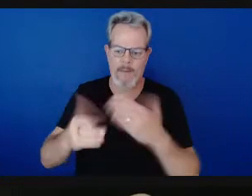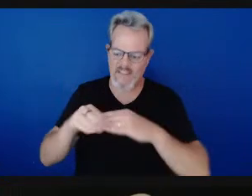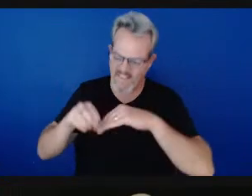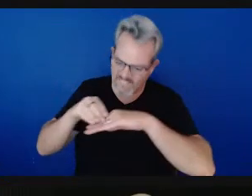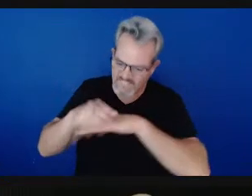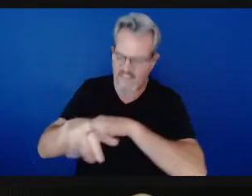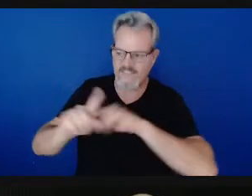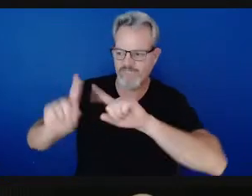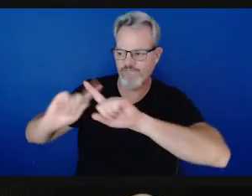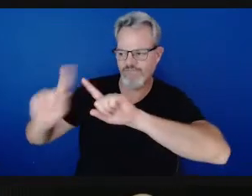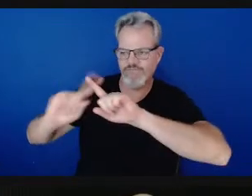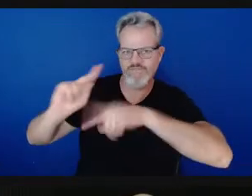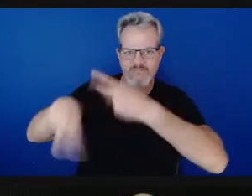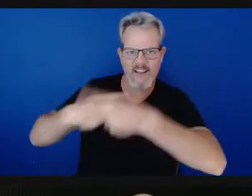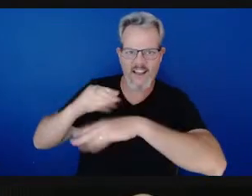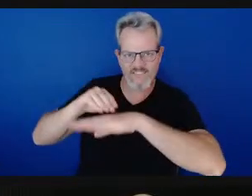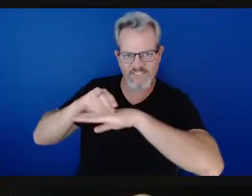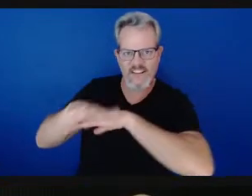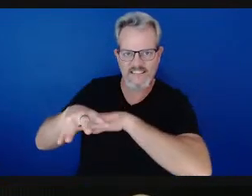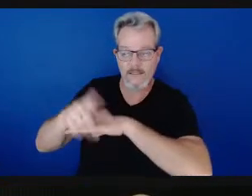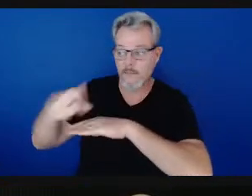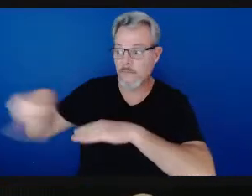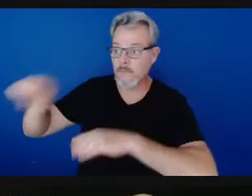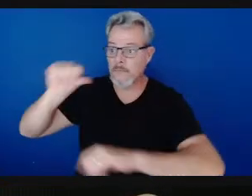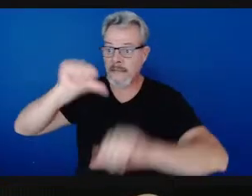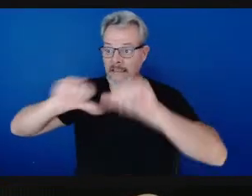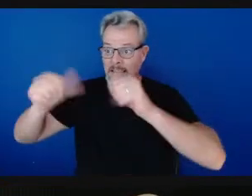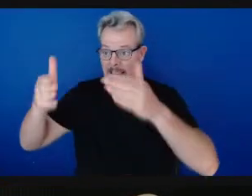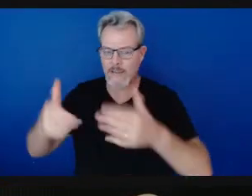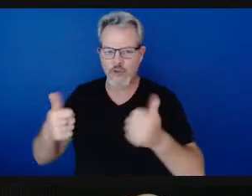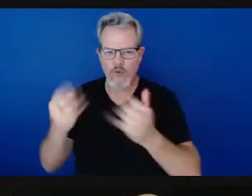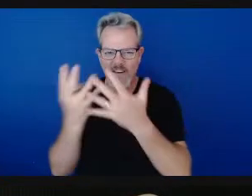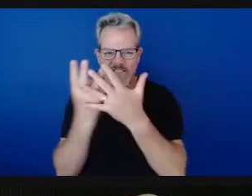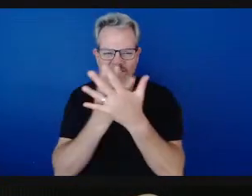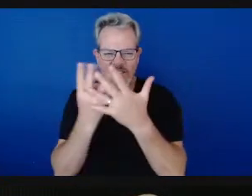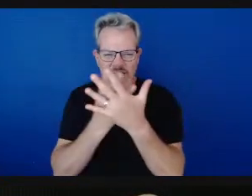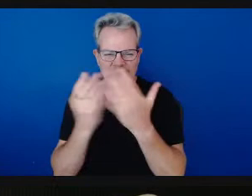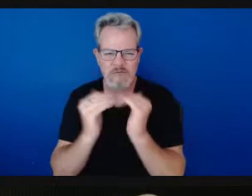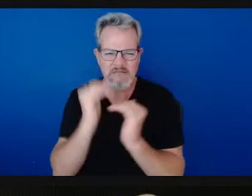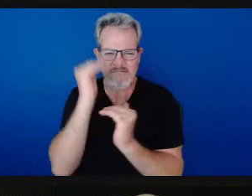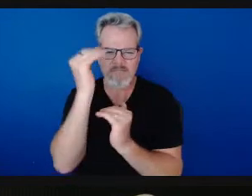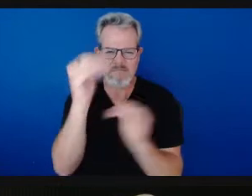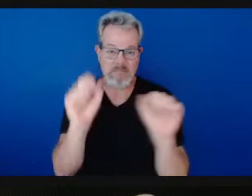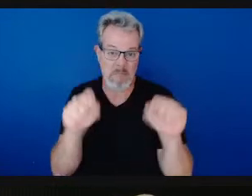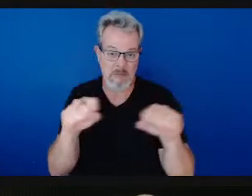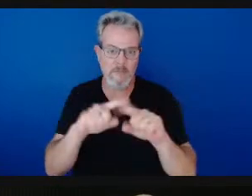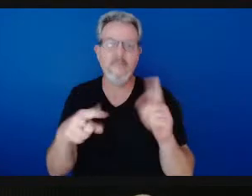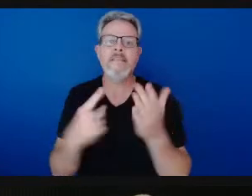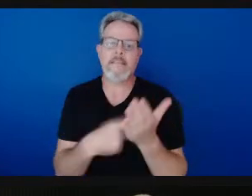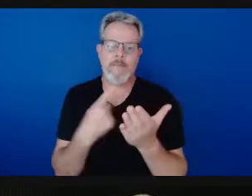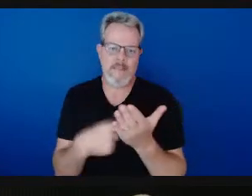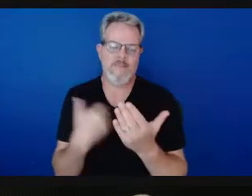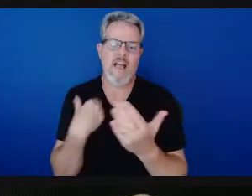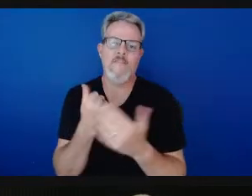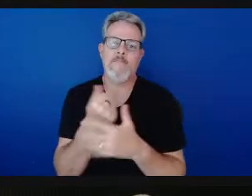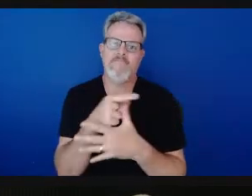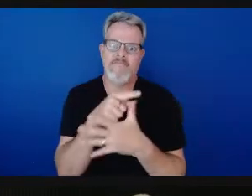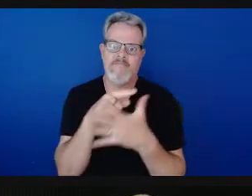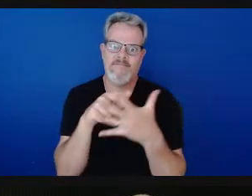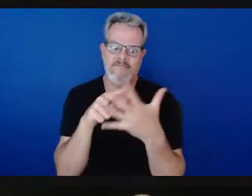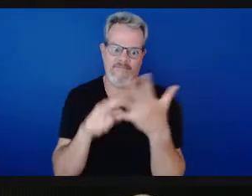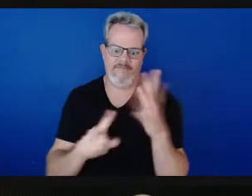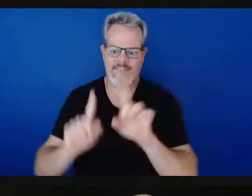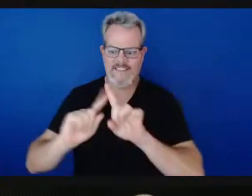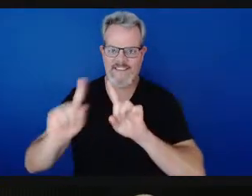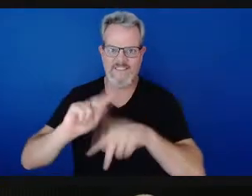well. The scientists try to filter as much as possible, but sometimes there are multiple signals on there. So that's a little intro for